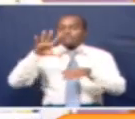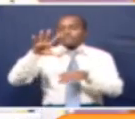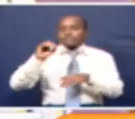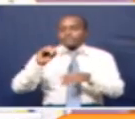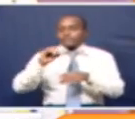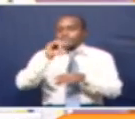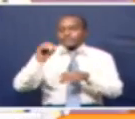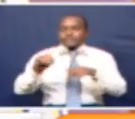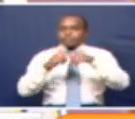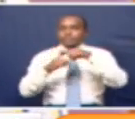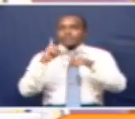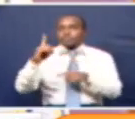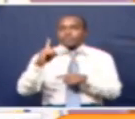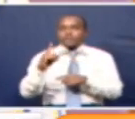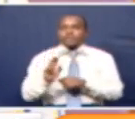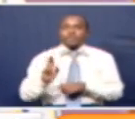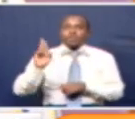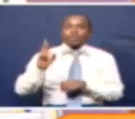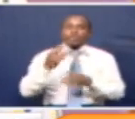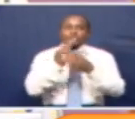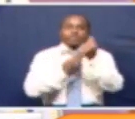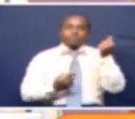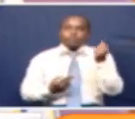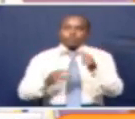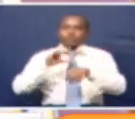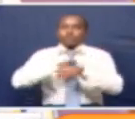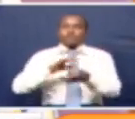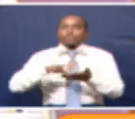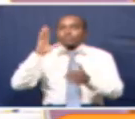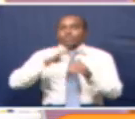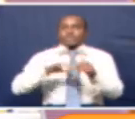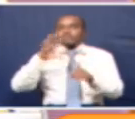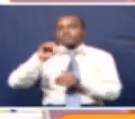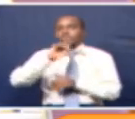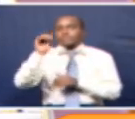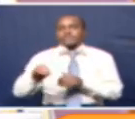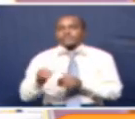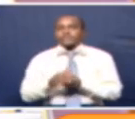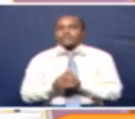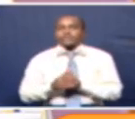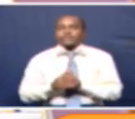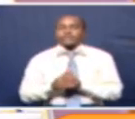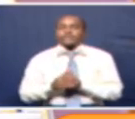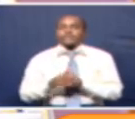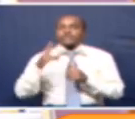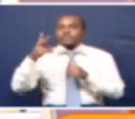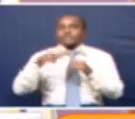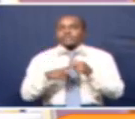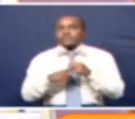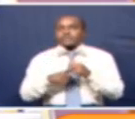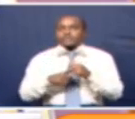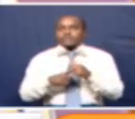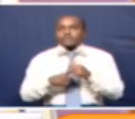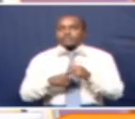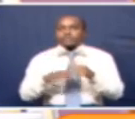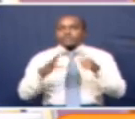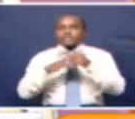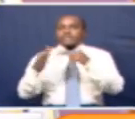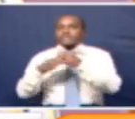Uhuru Kenyatta, in both elections, won about 50%. In fact, in the 26th general election, he won with